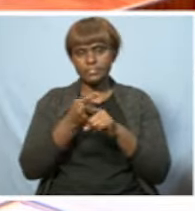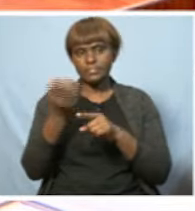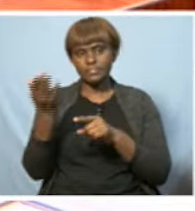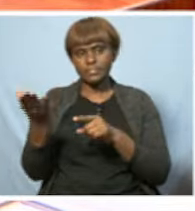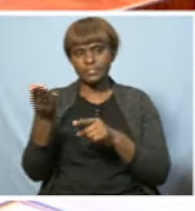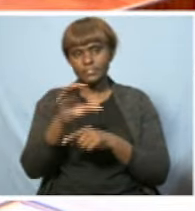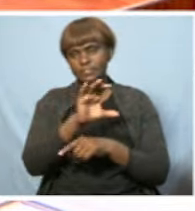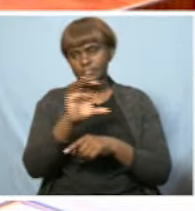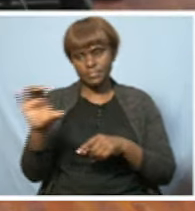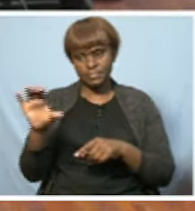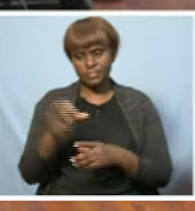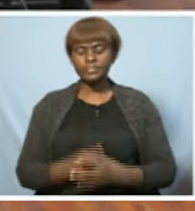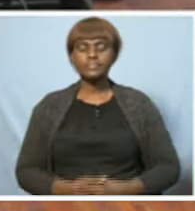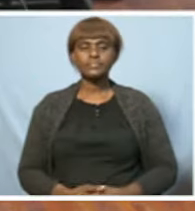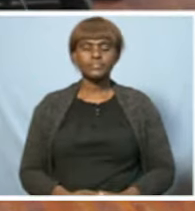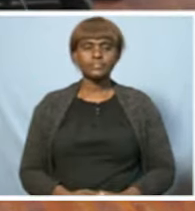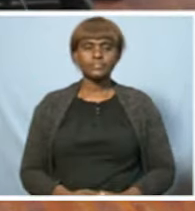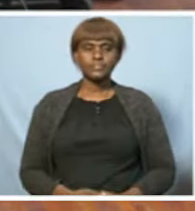row.